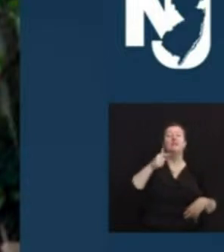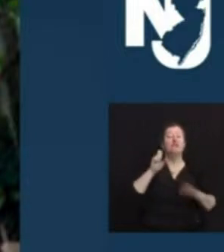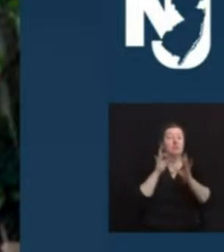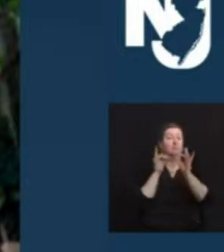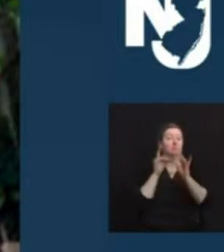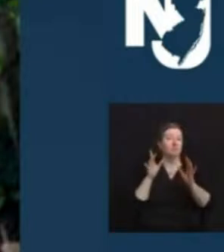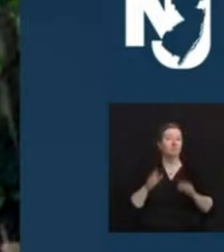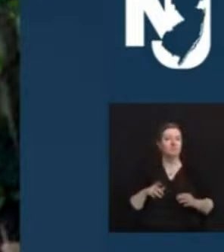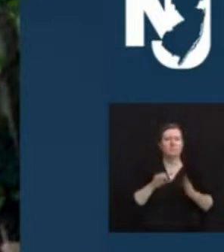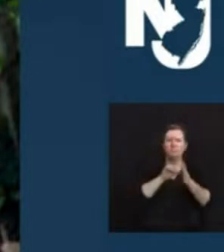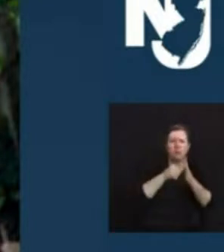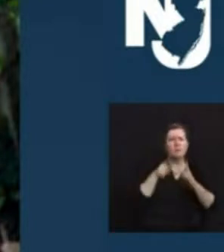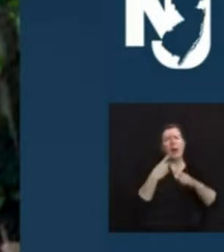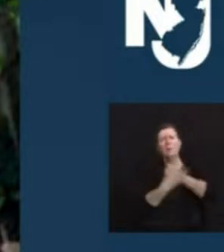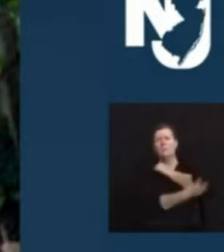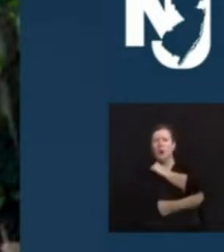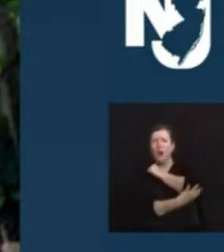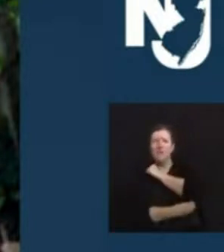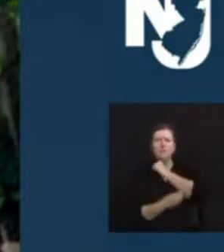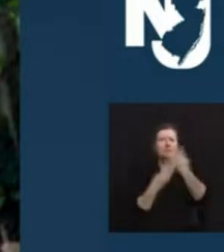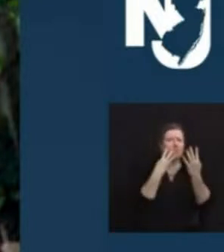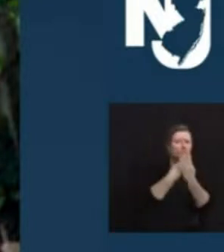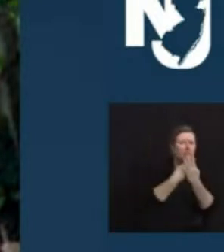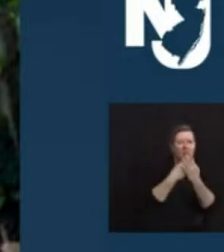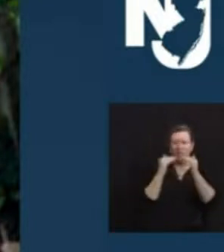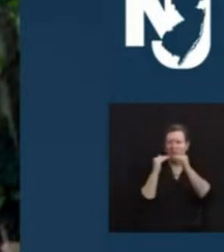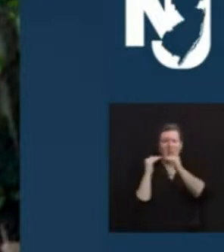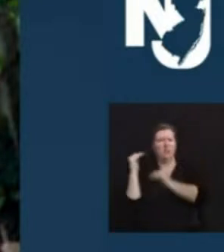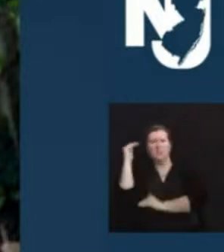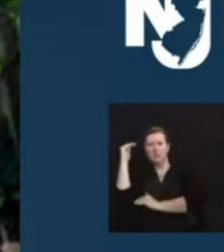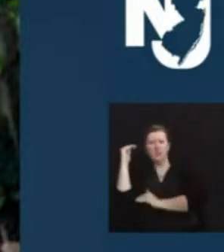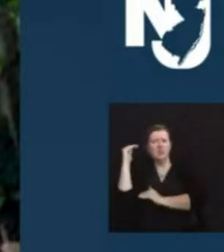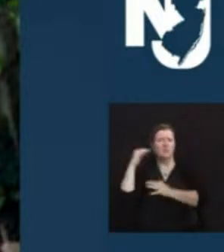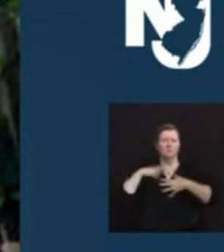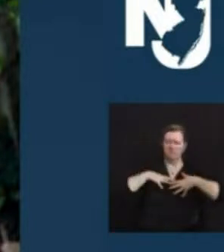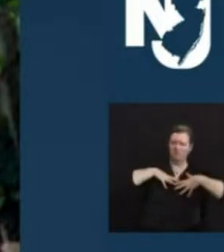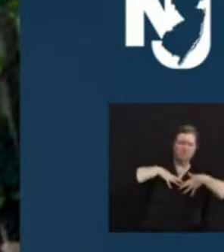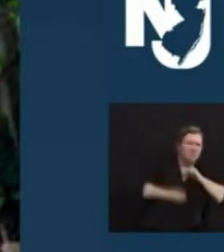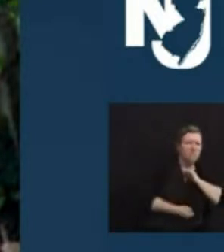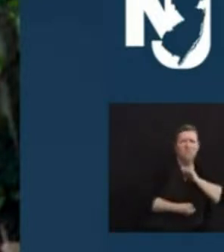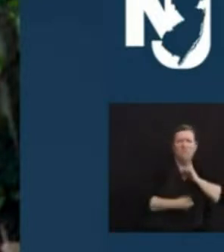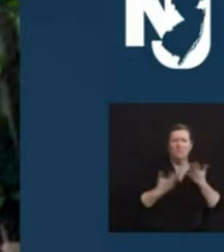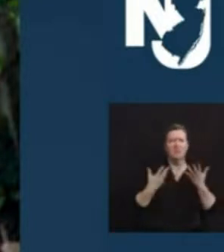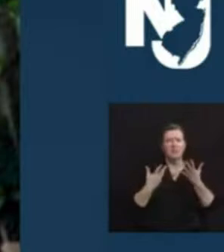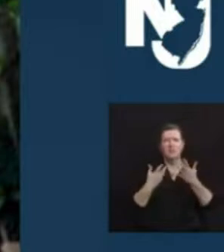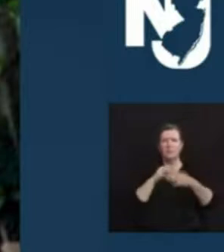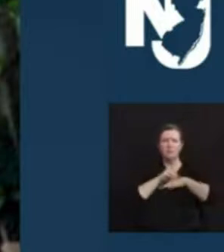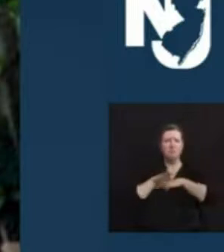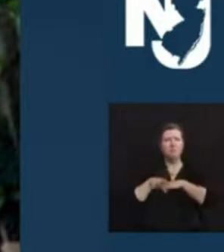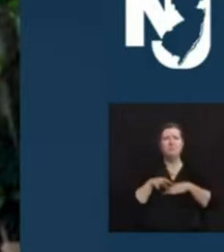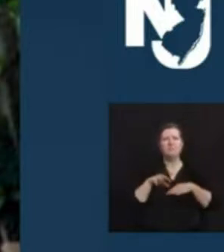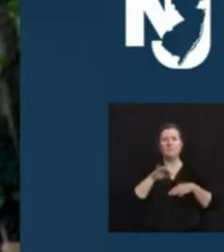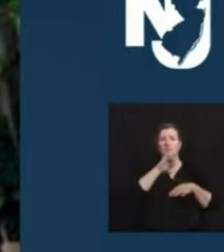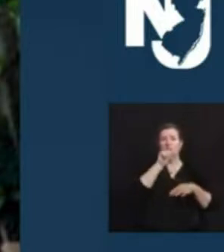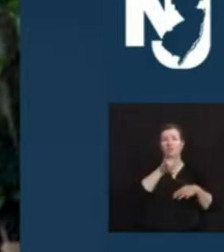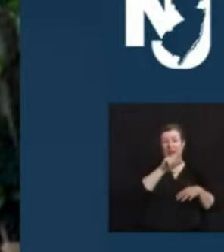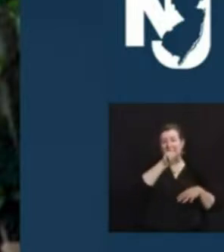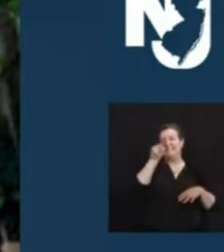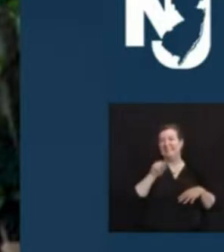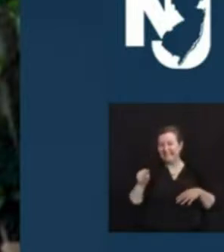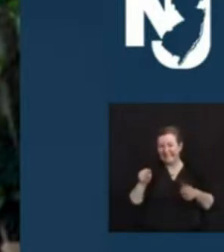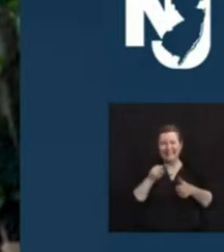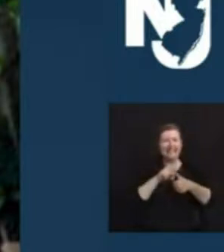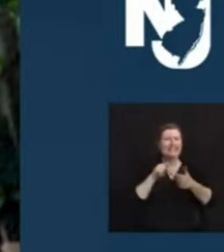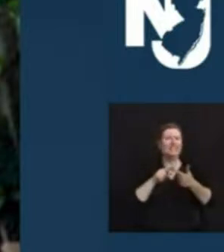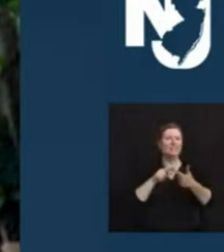poverty and jail and despair. It has been a noted influence of Jay-Z, praised by Questlove, and it continues to influence